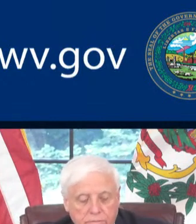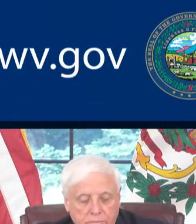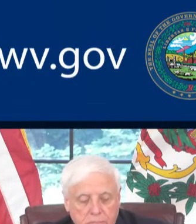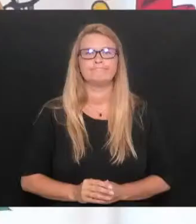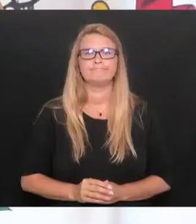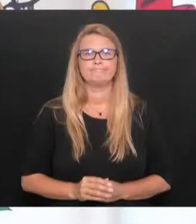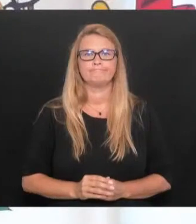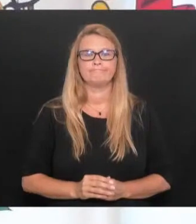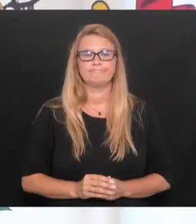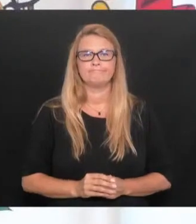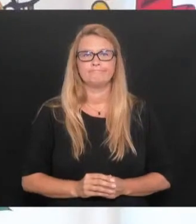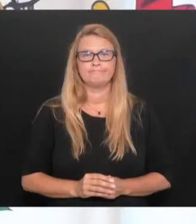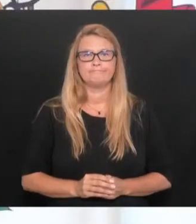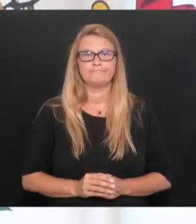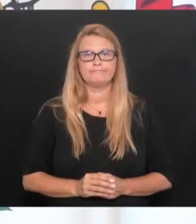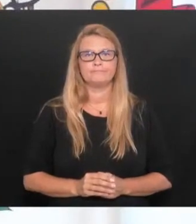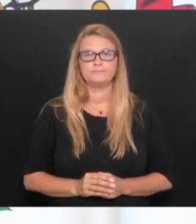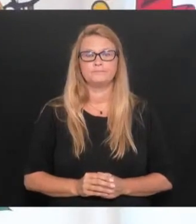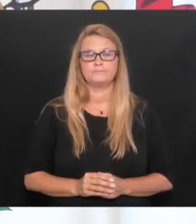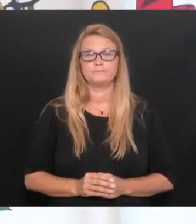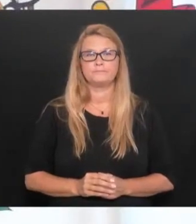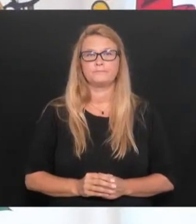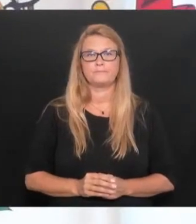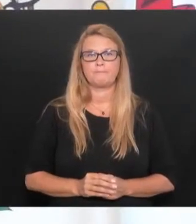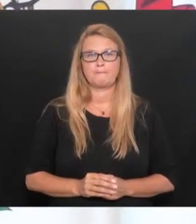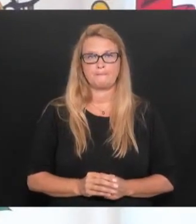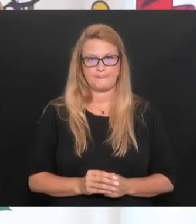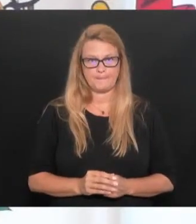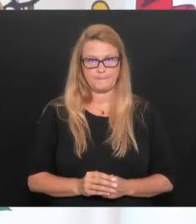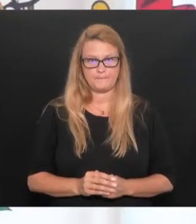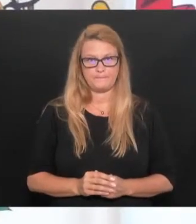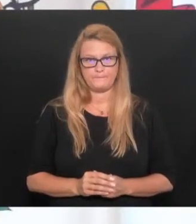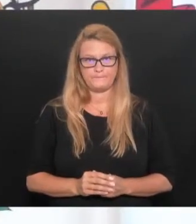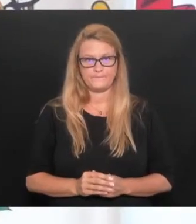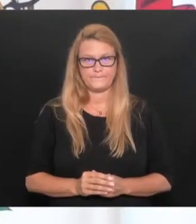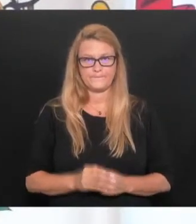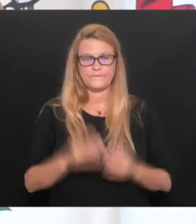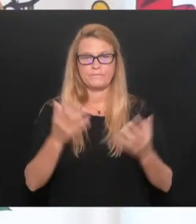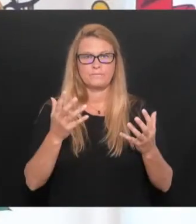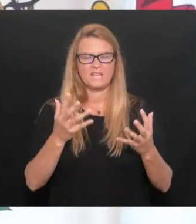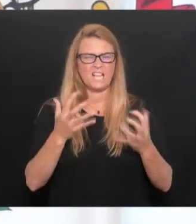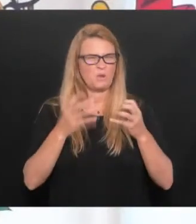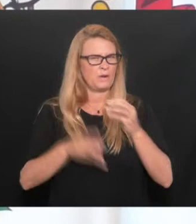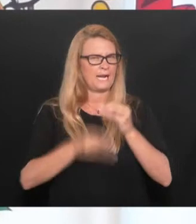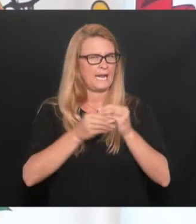Now, before I go any further, let me just jump to this.